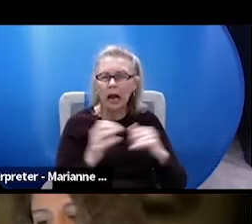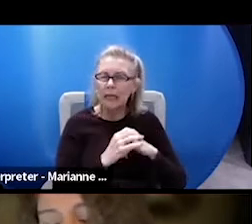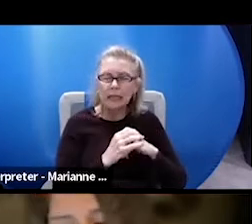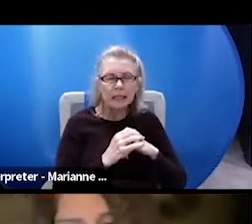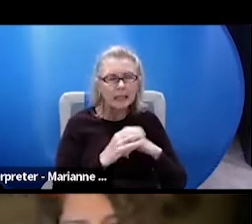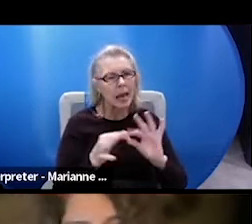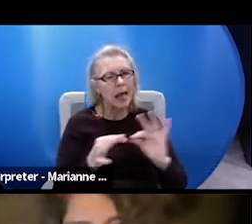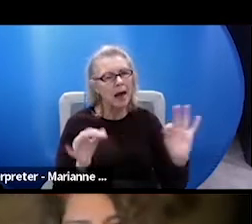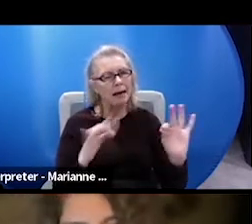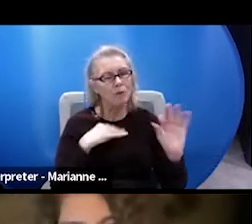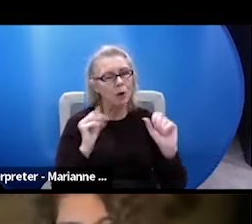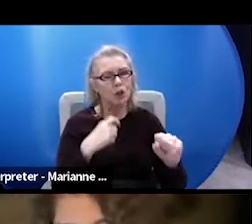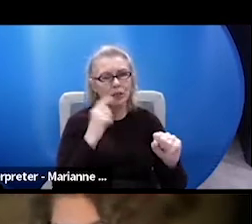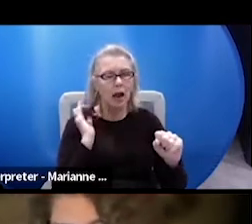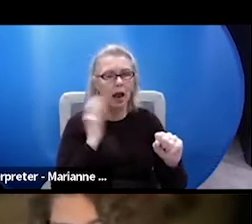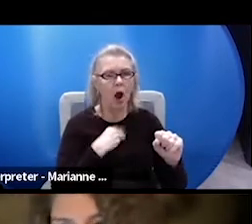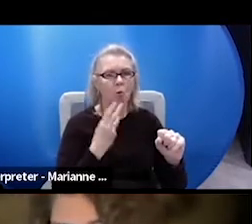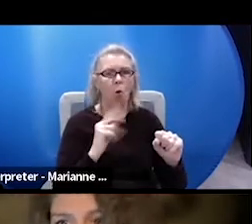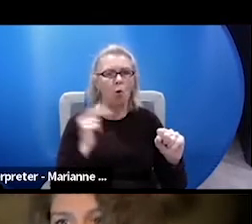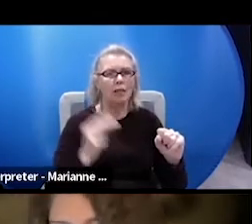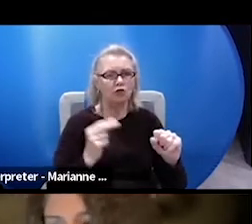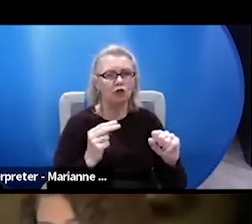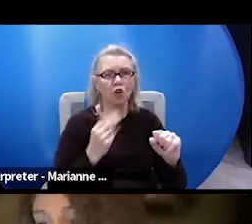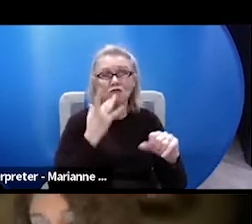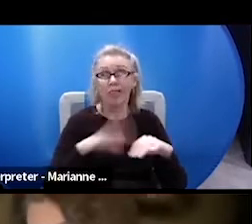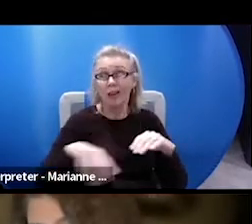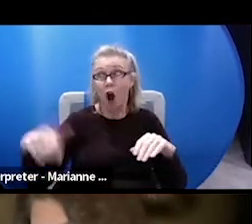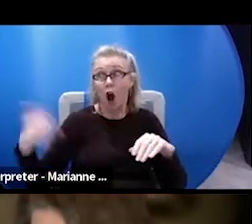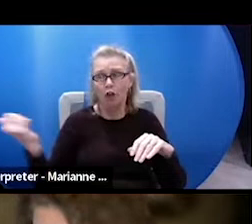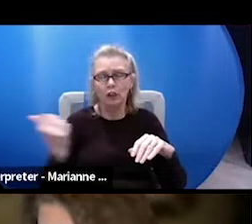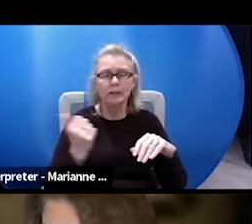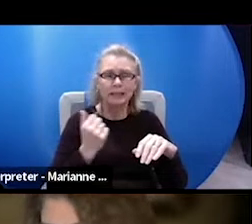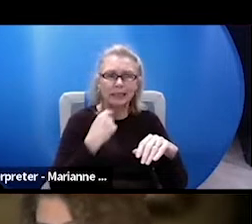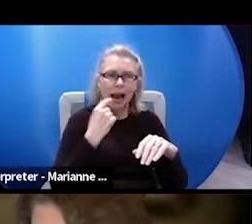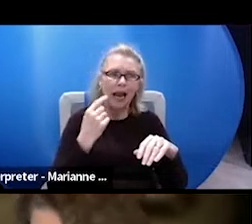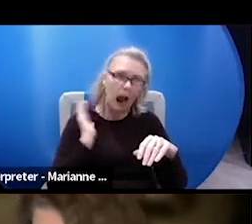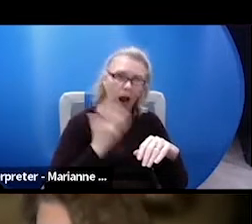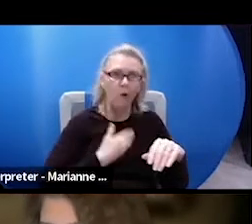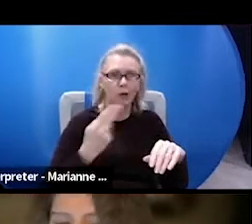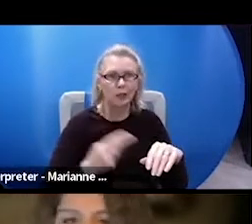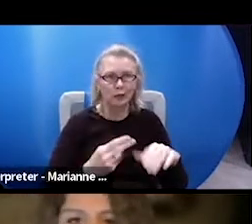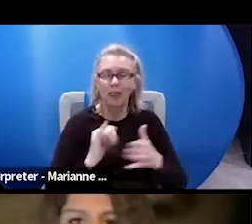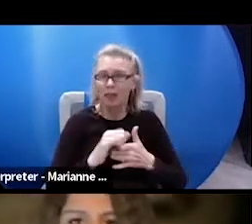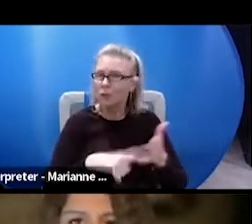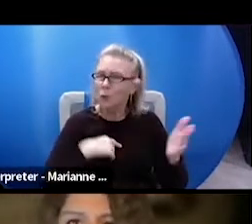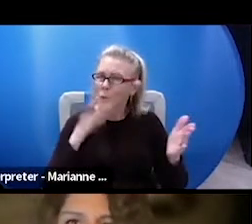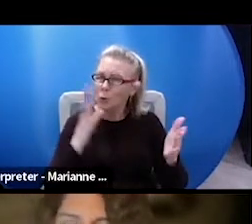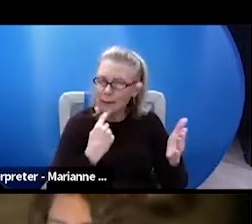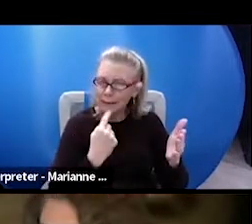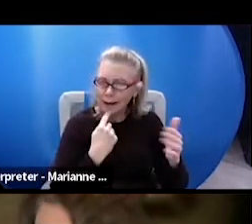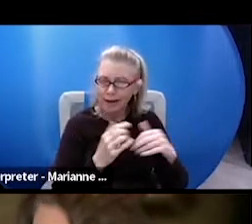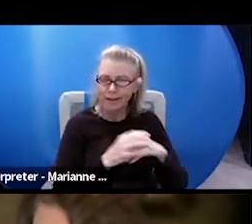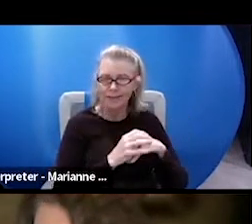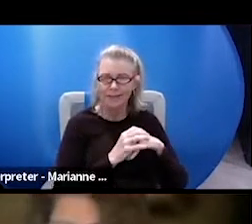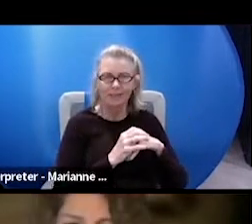tell our own history rather than others telling history about us, that's how we talk and that's what we would say. So we can go to the next